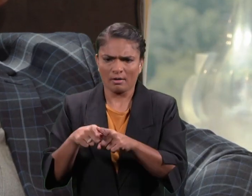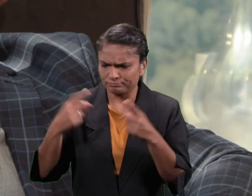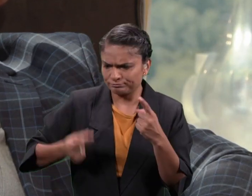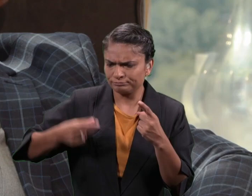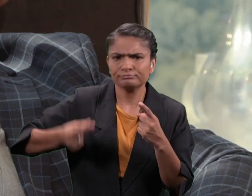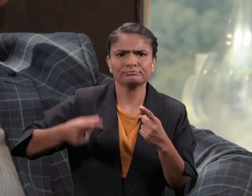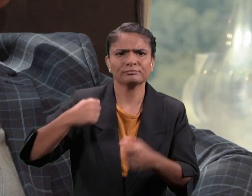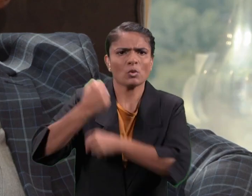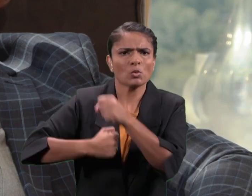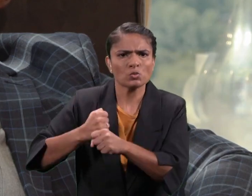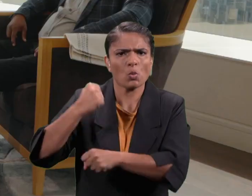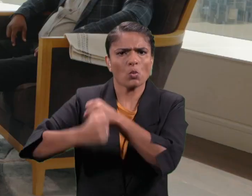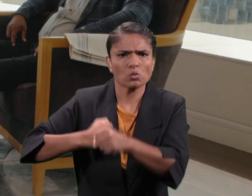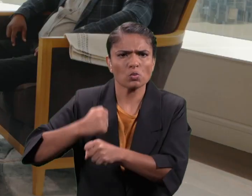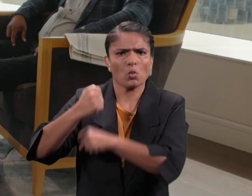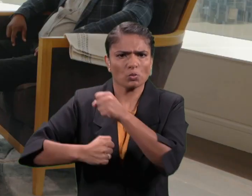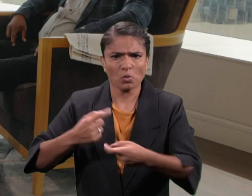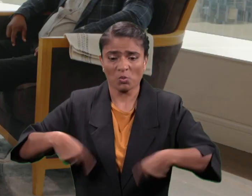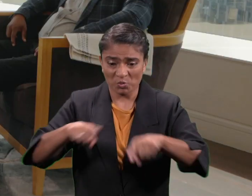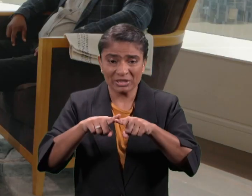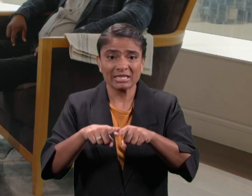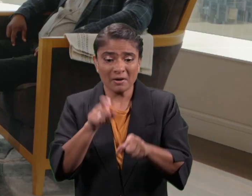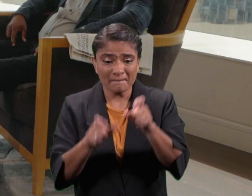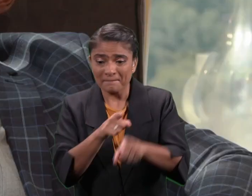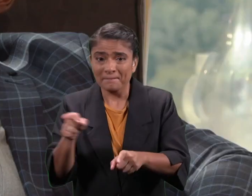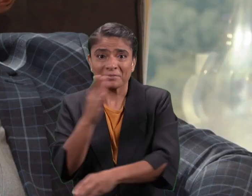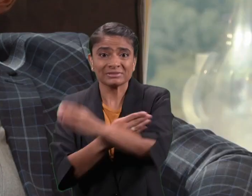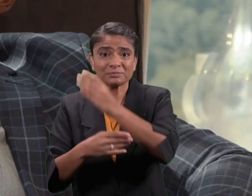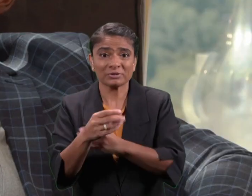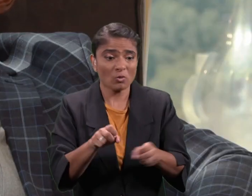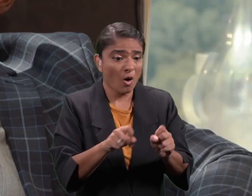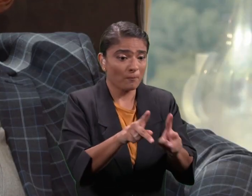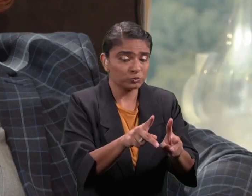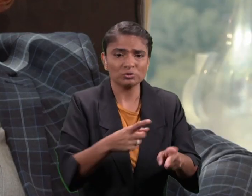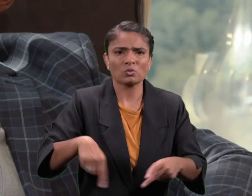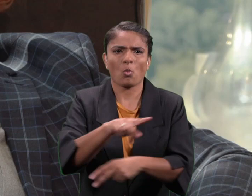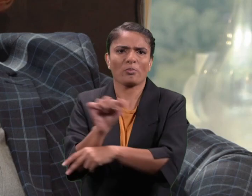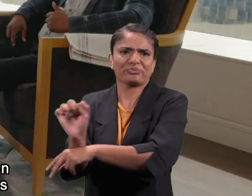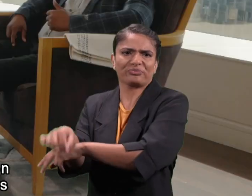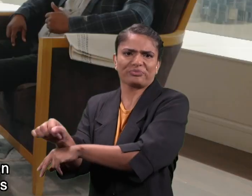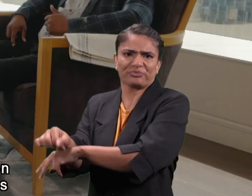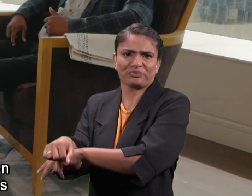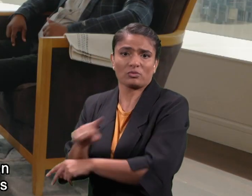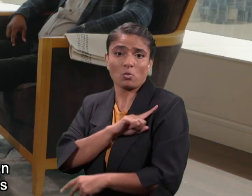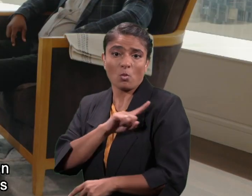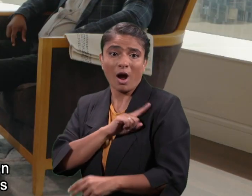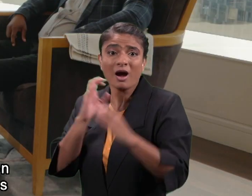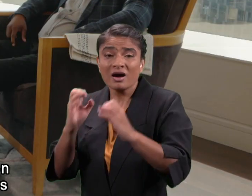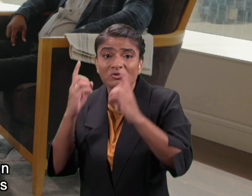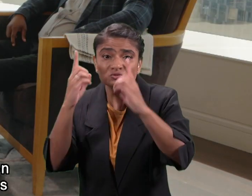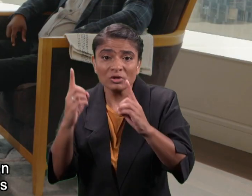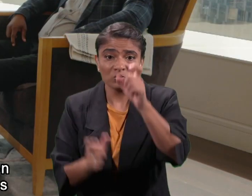the recent decades, persons with disabilities have been neglected from opportunities, from